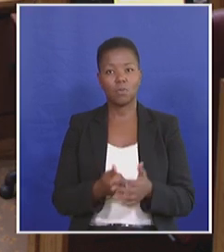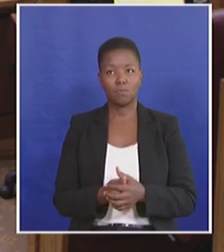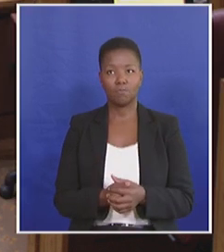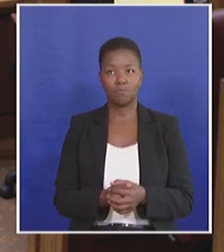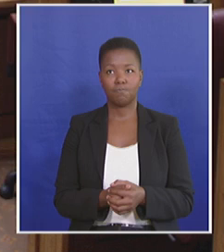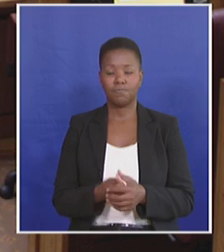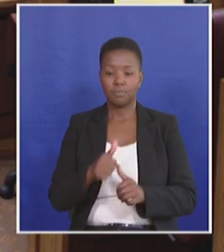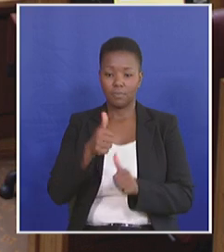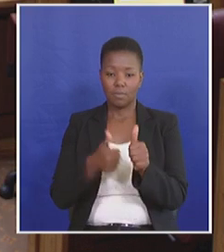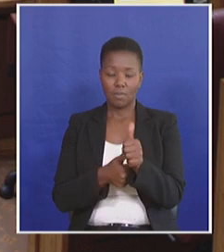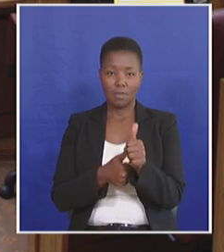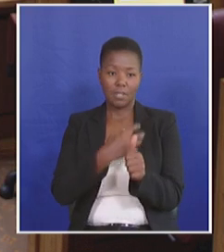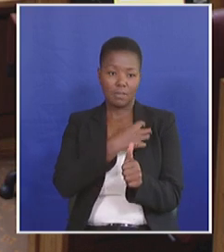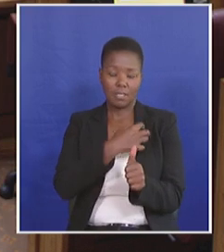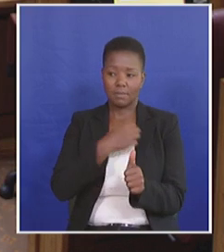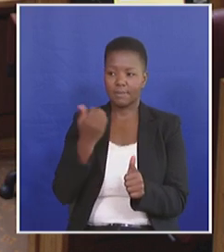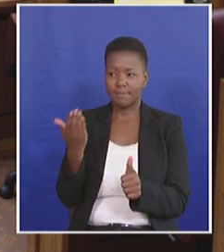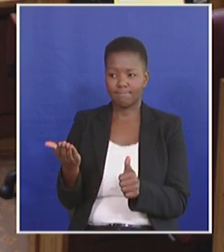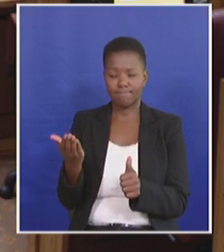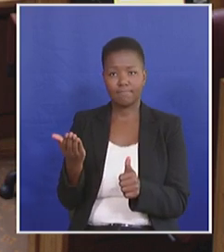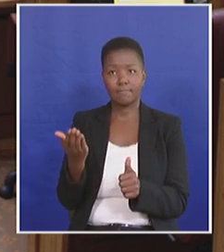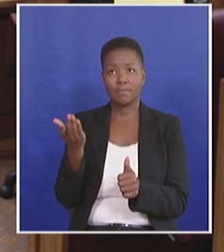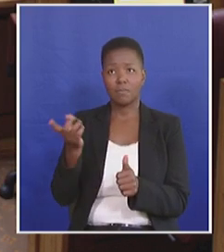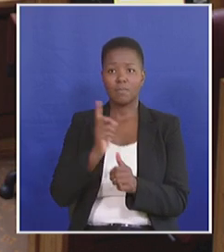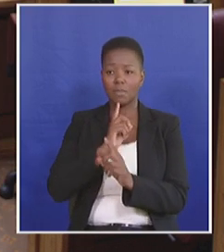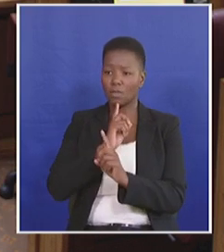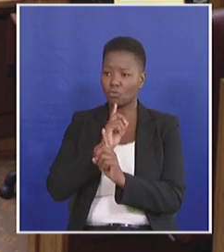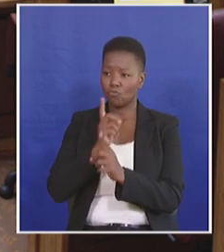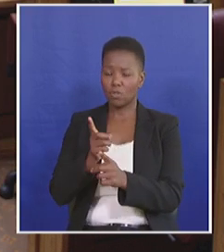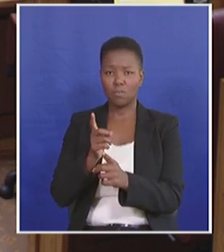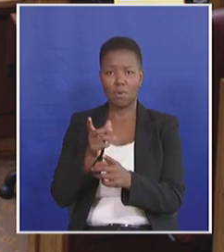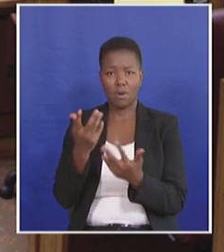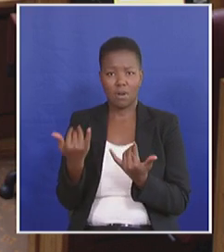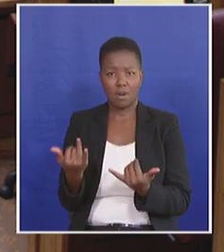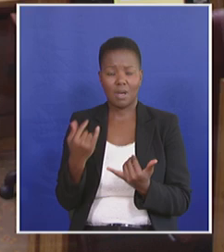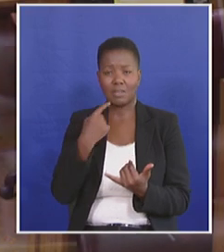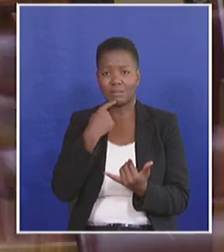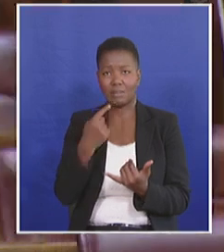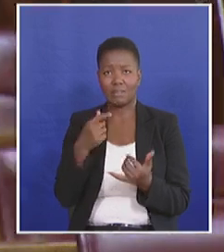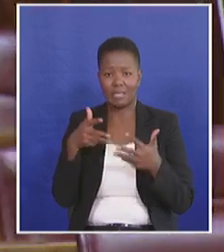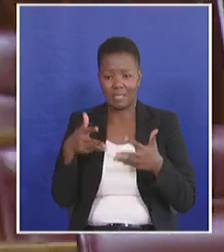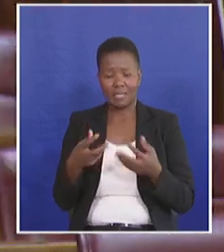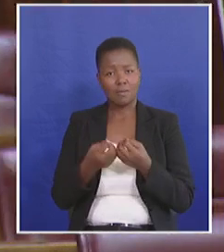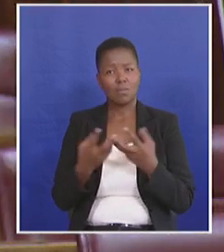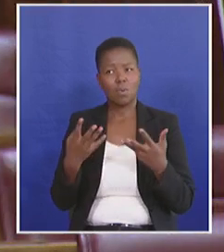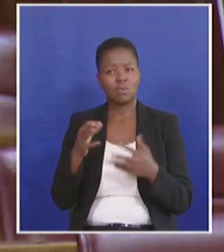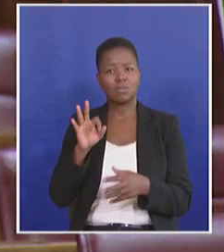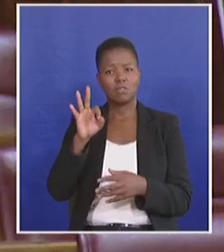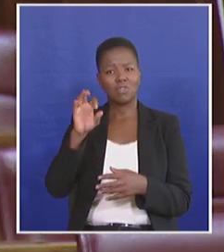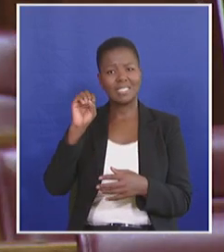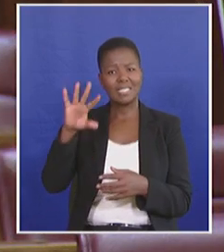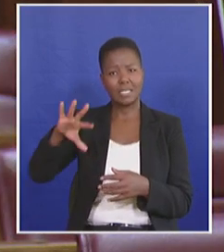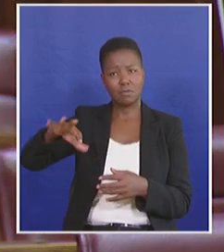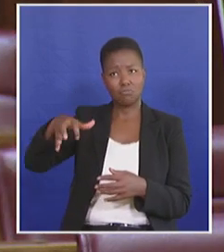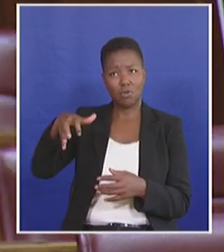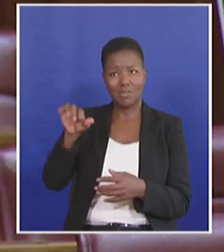Deputy Minister, according to your reply, there seems to be a high number of escapes in the Free State. What